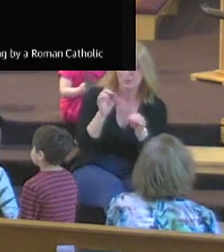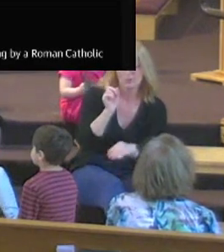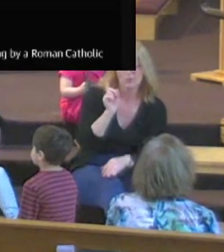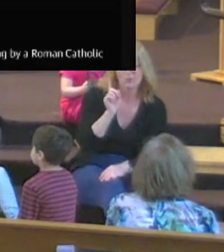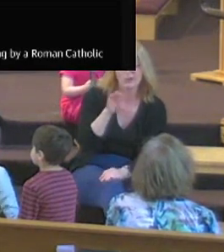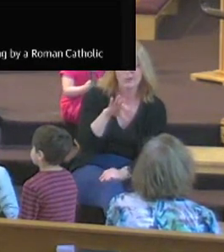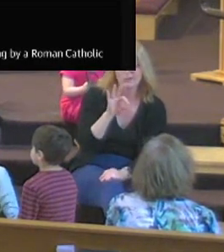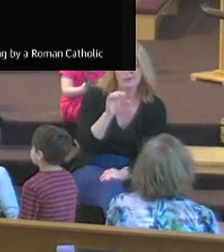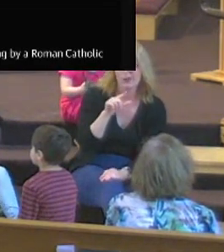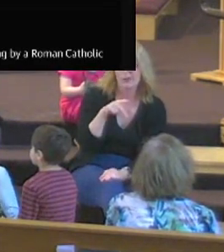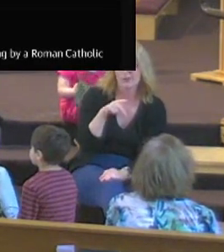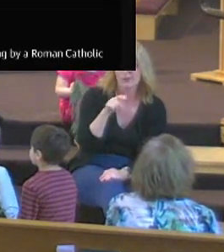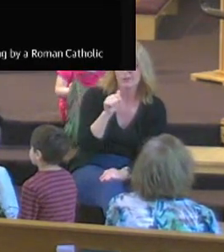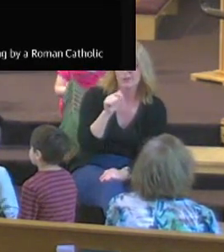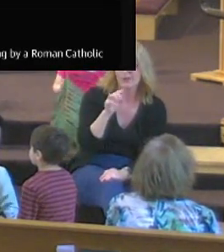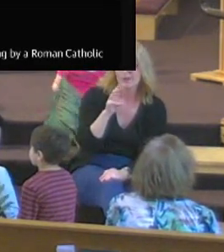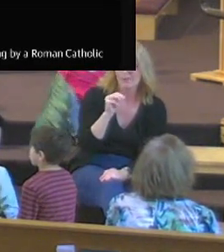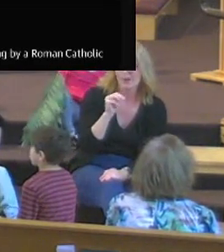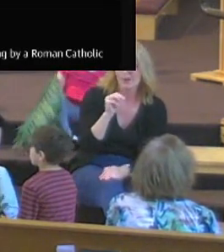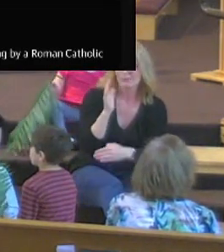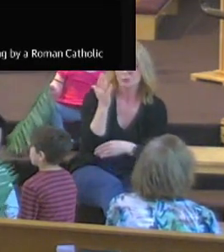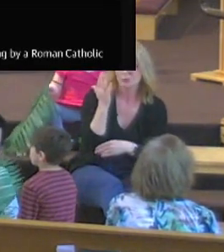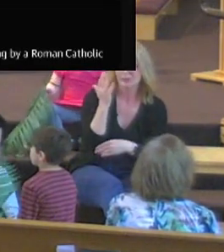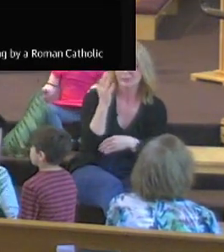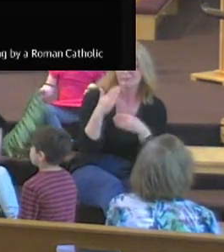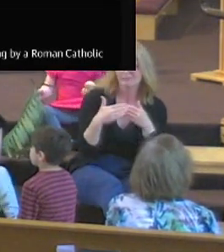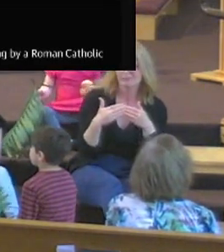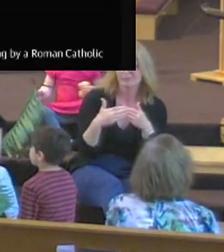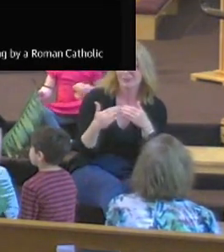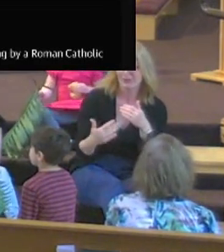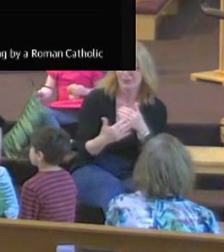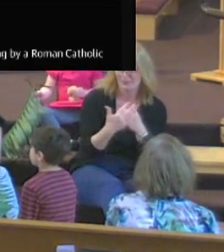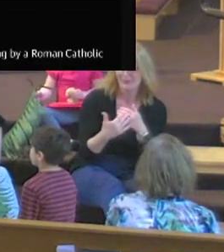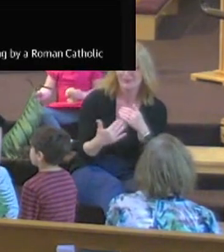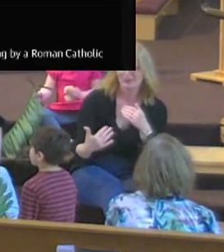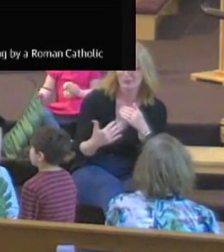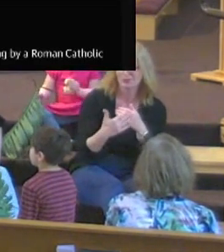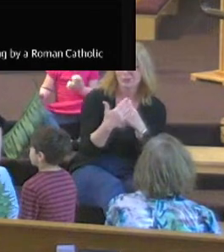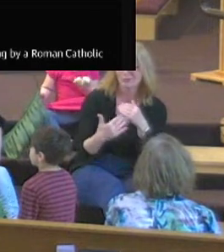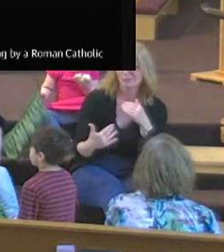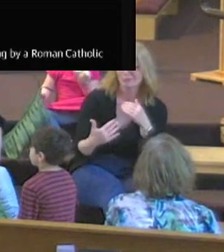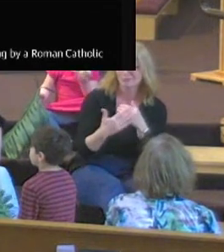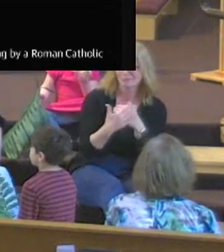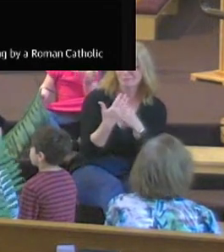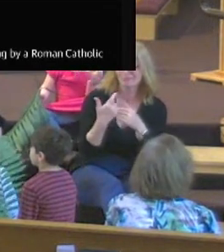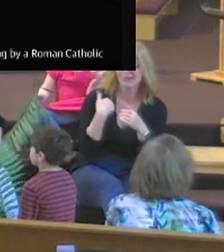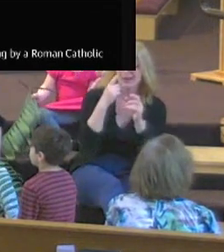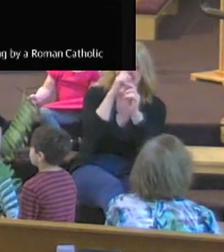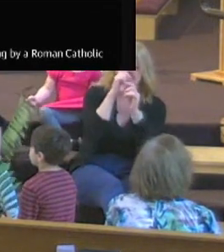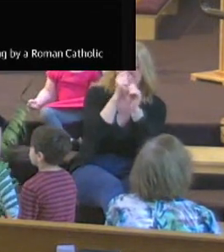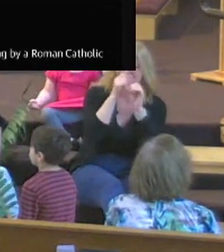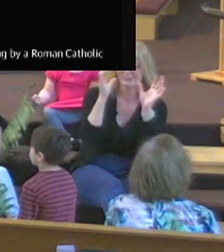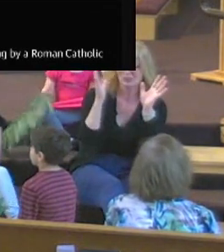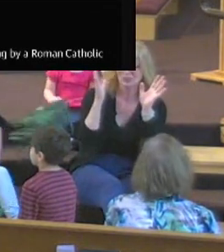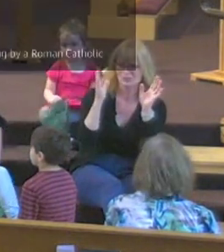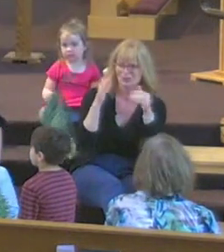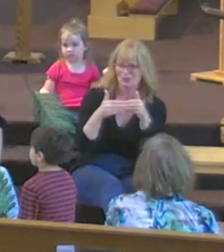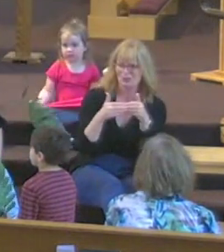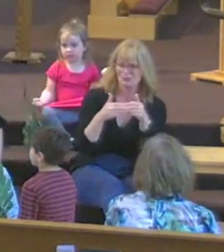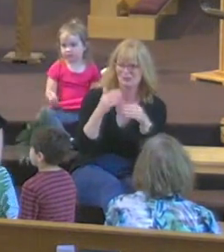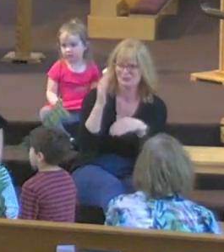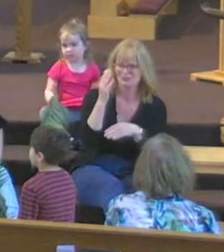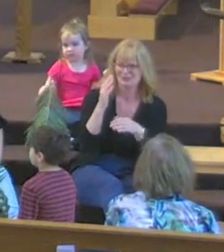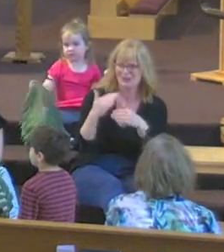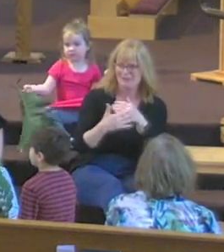trees? At the beach. That's what I think of. But you know what? When you're driving around and you're paying attention,